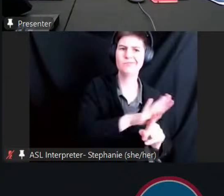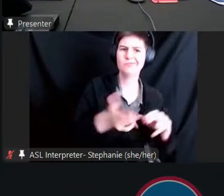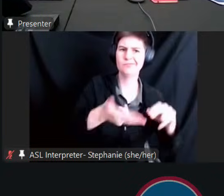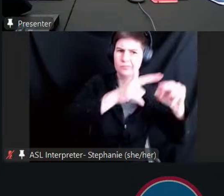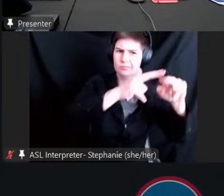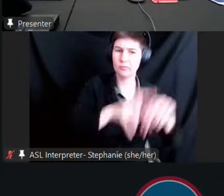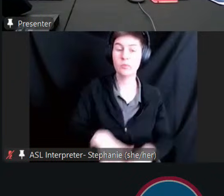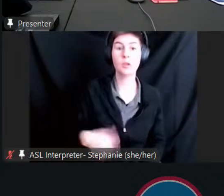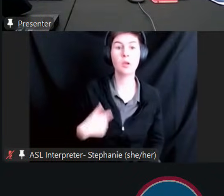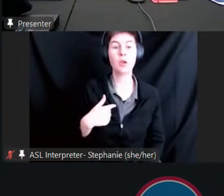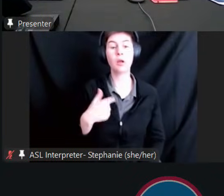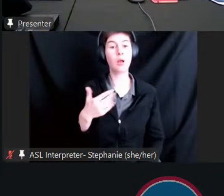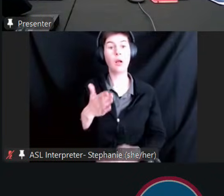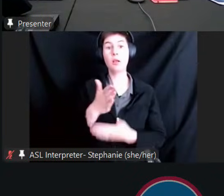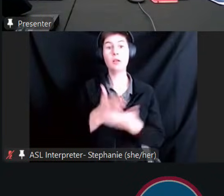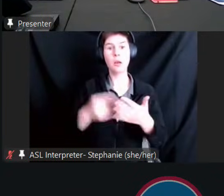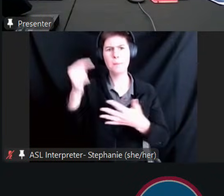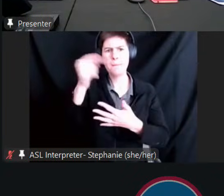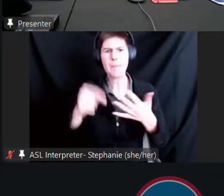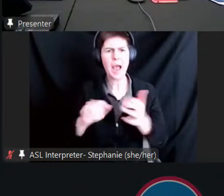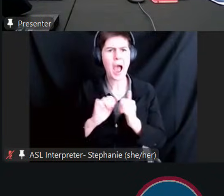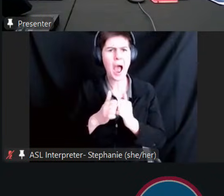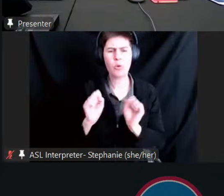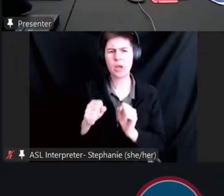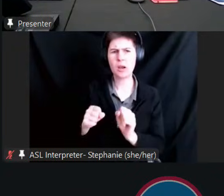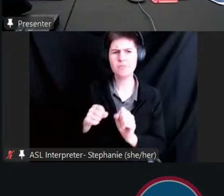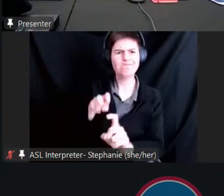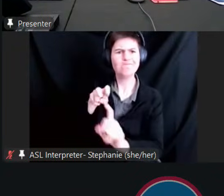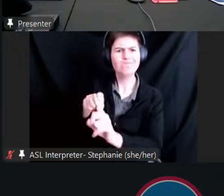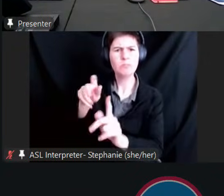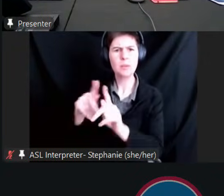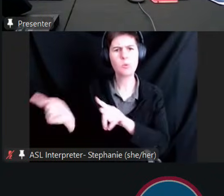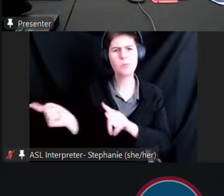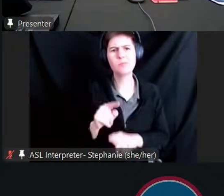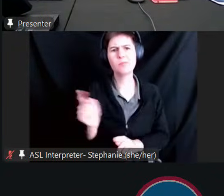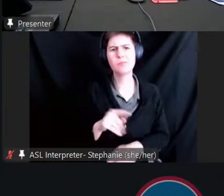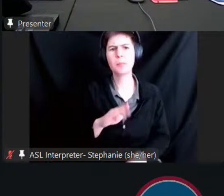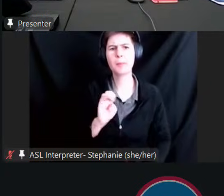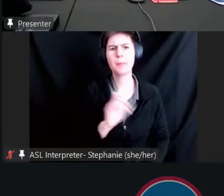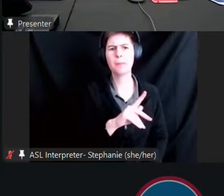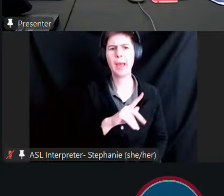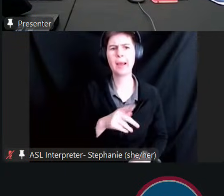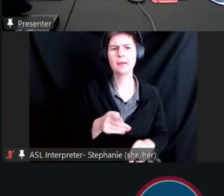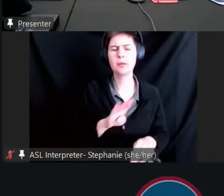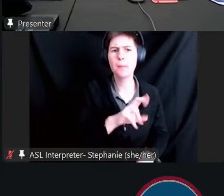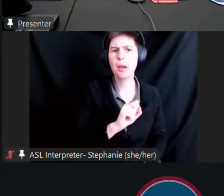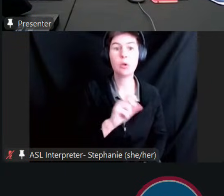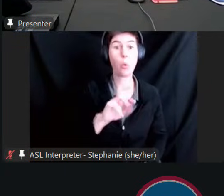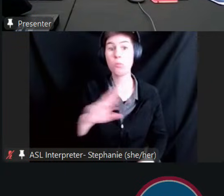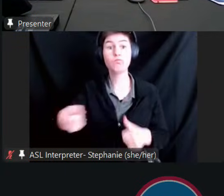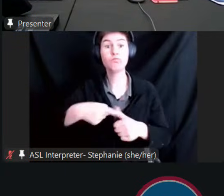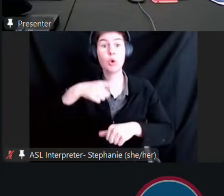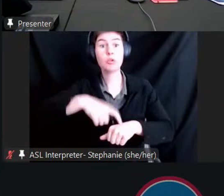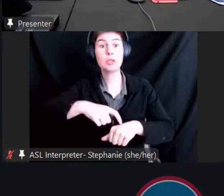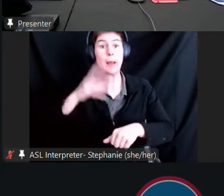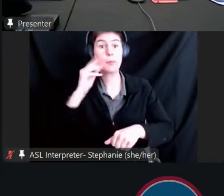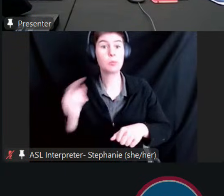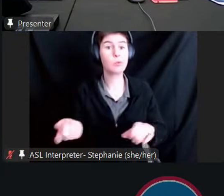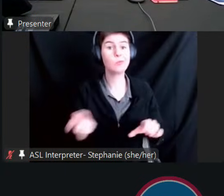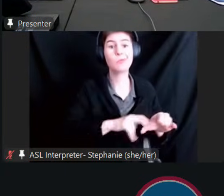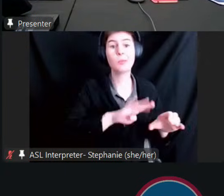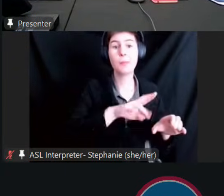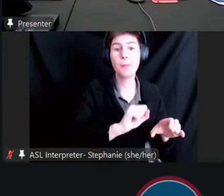or riding the bus for the first time, or even in light of different commuting patterns, making a mode of choice that people are taking.